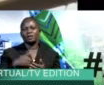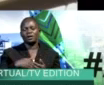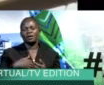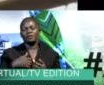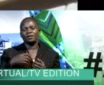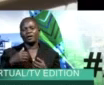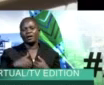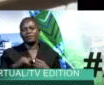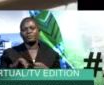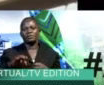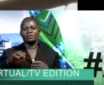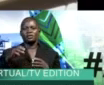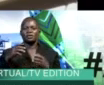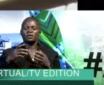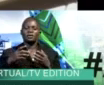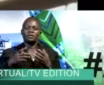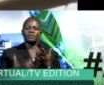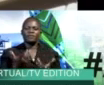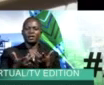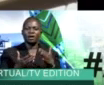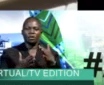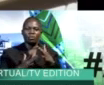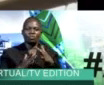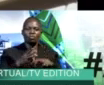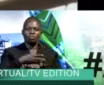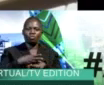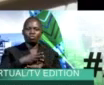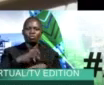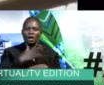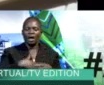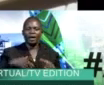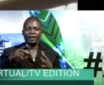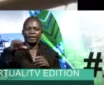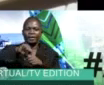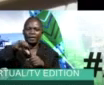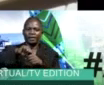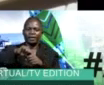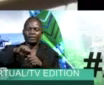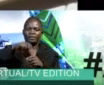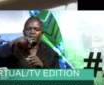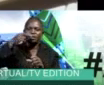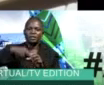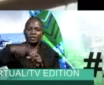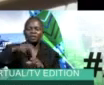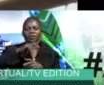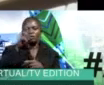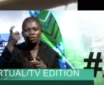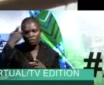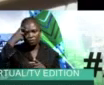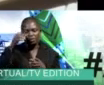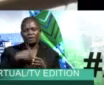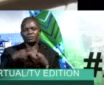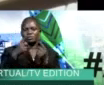are still locked in with firewood and kerosene. But the key here is government have to come up with